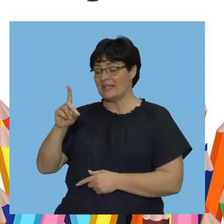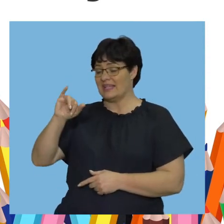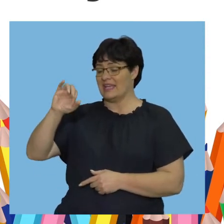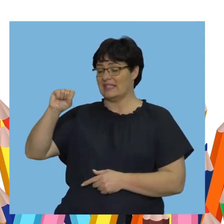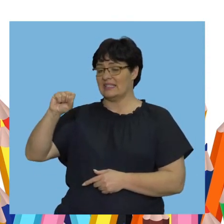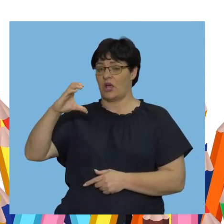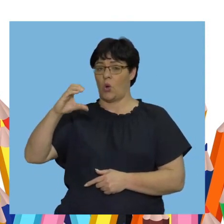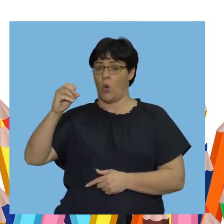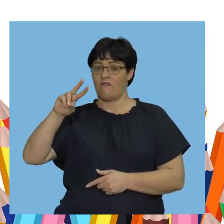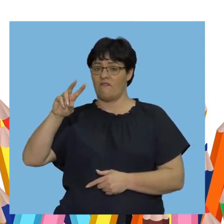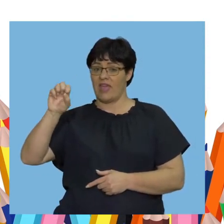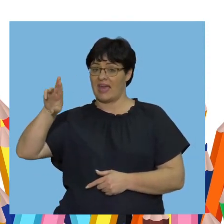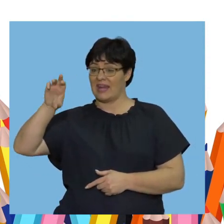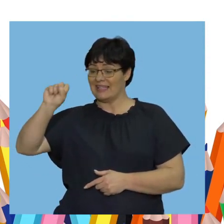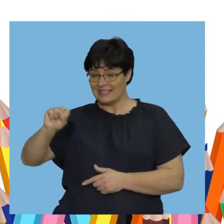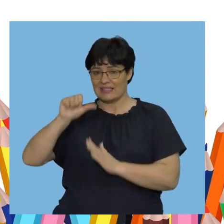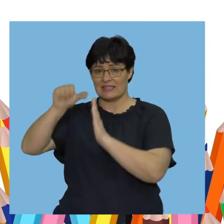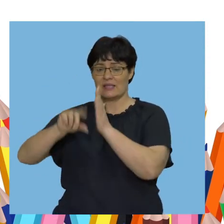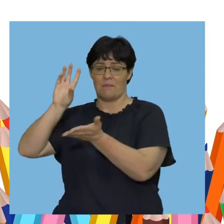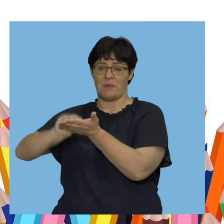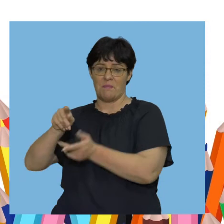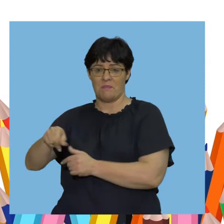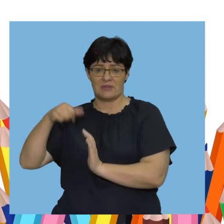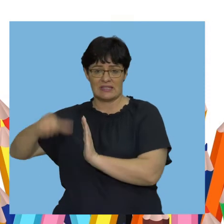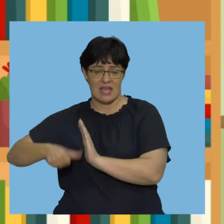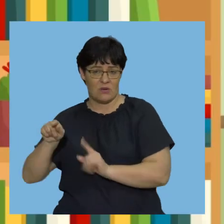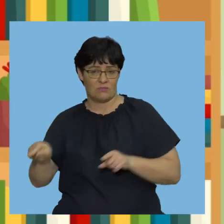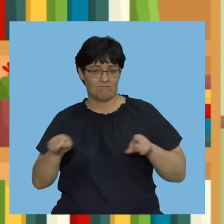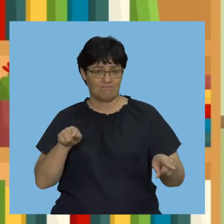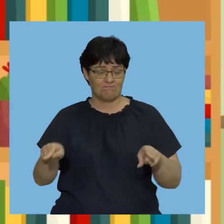tire? She discovers a puncture in her tire.